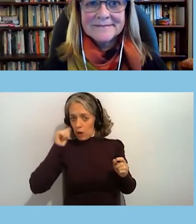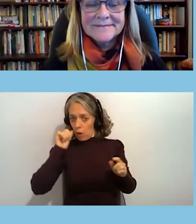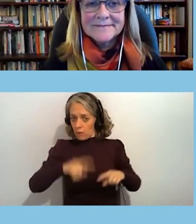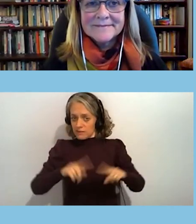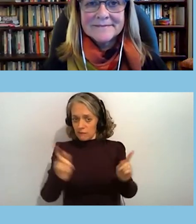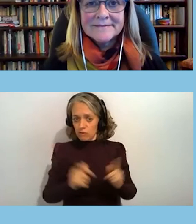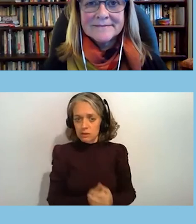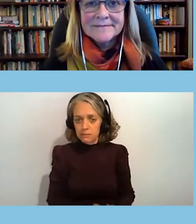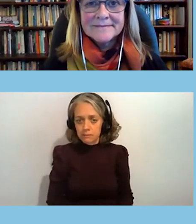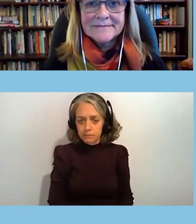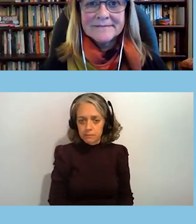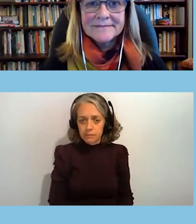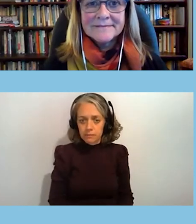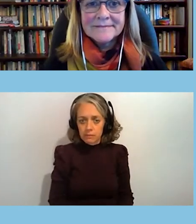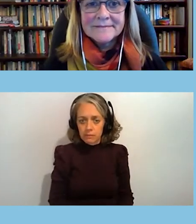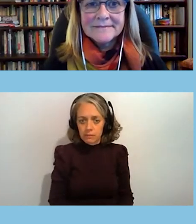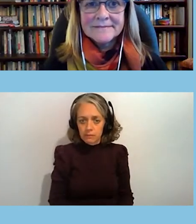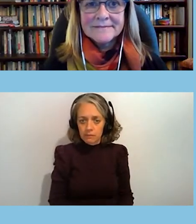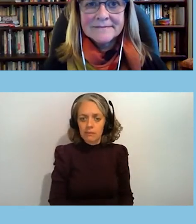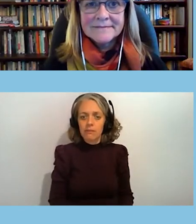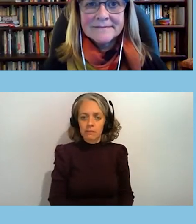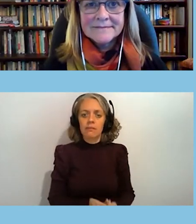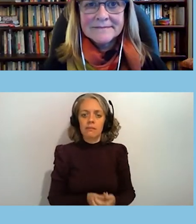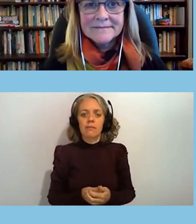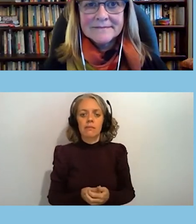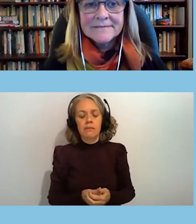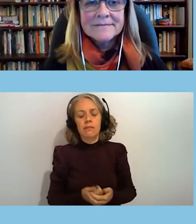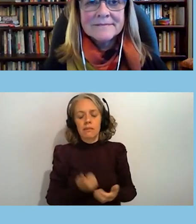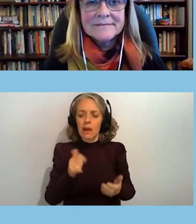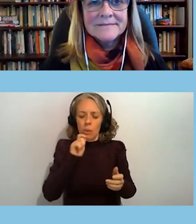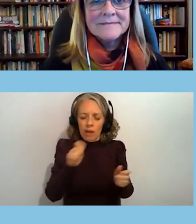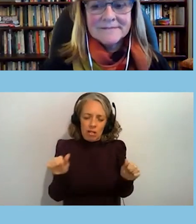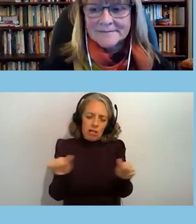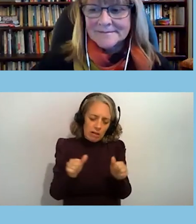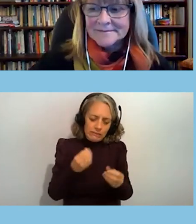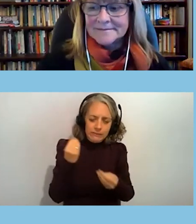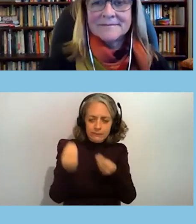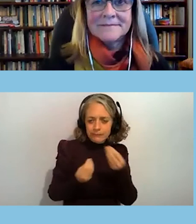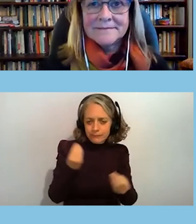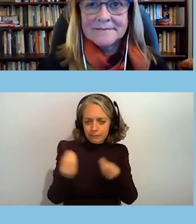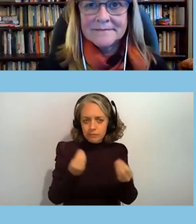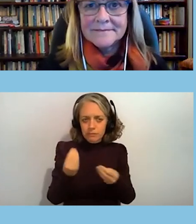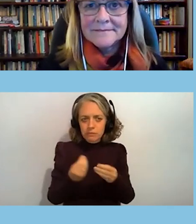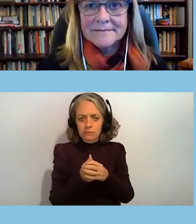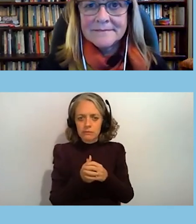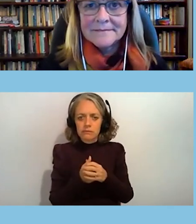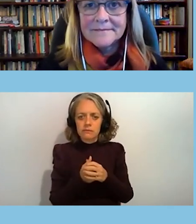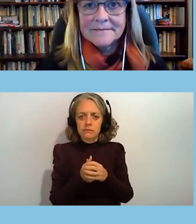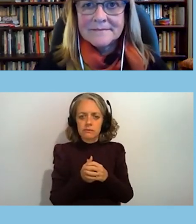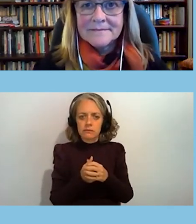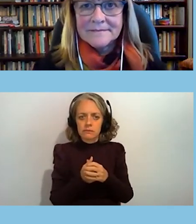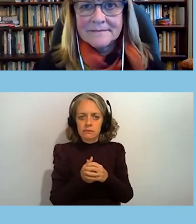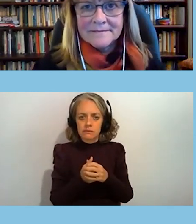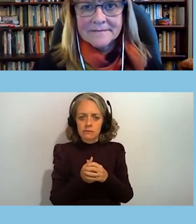Yeah, well, actually, I'm just going to give you a little anecdote, which just gives you the